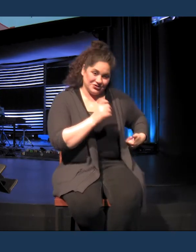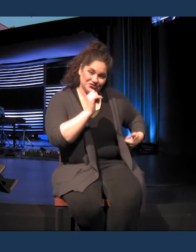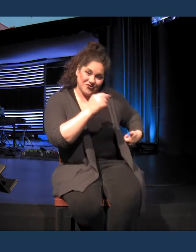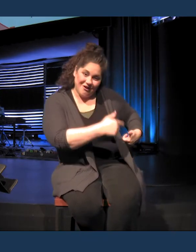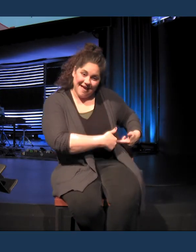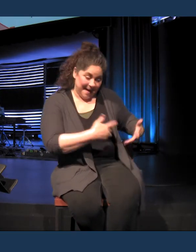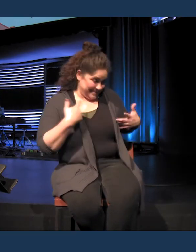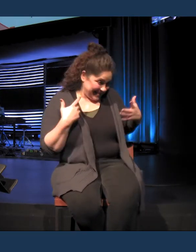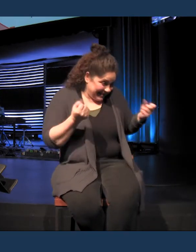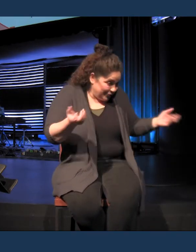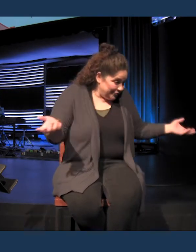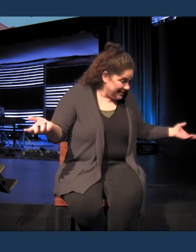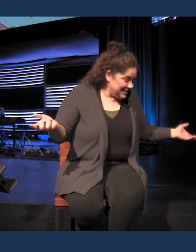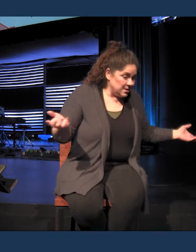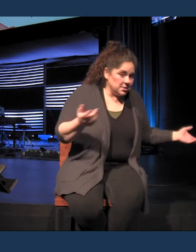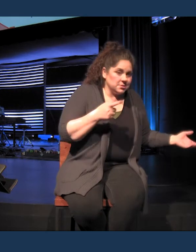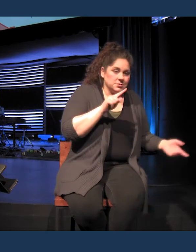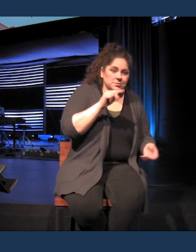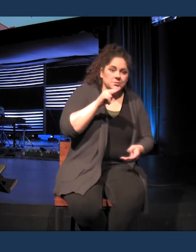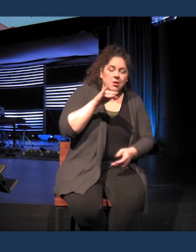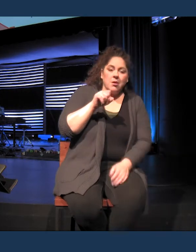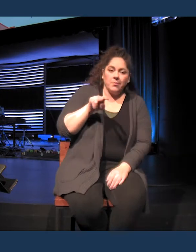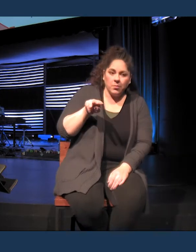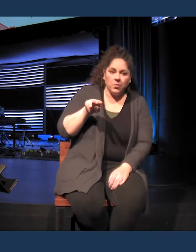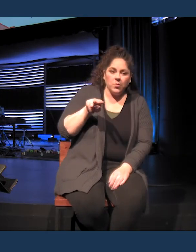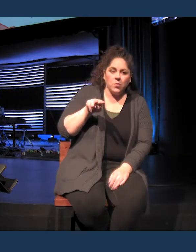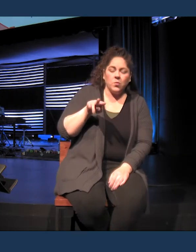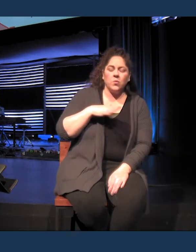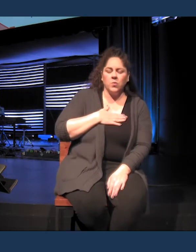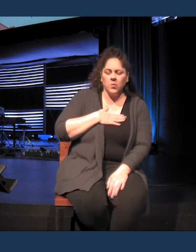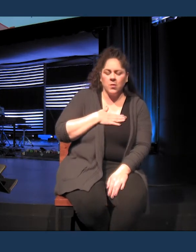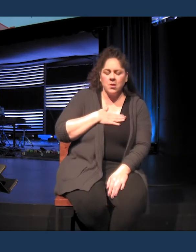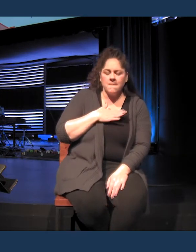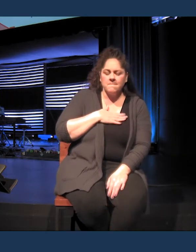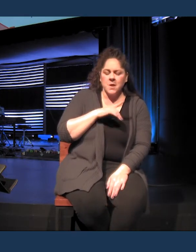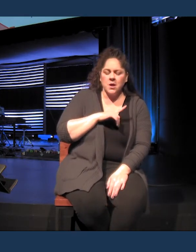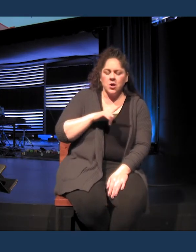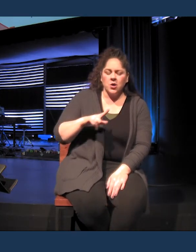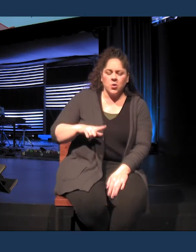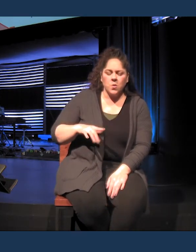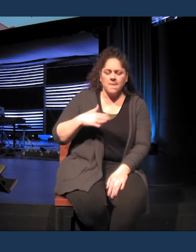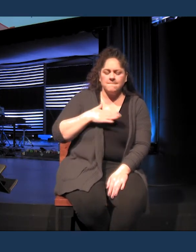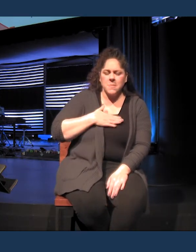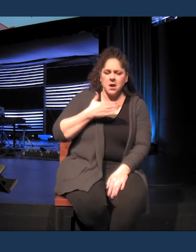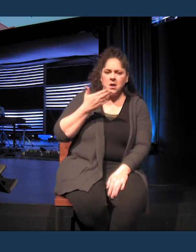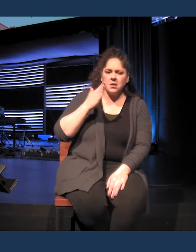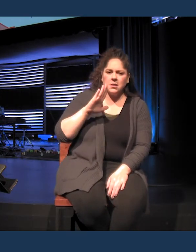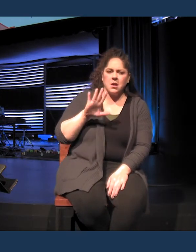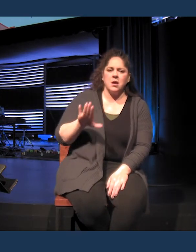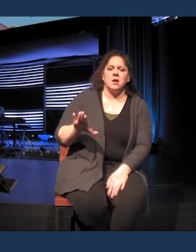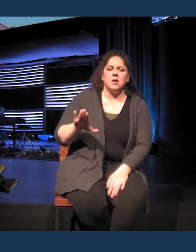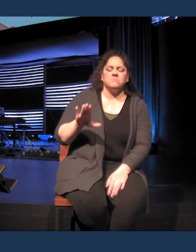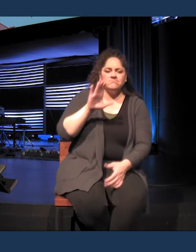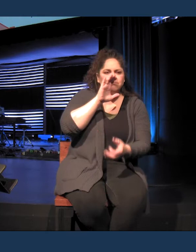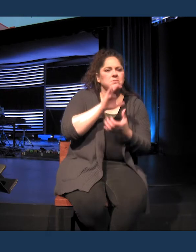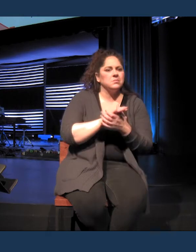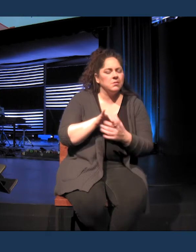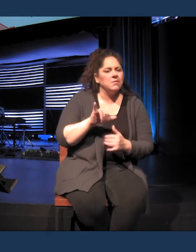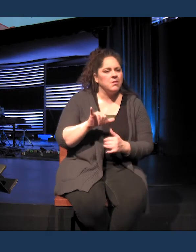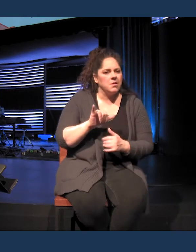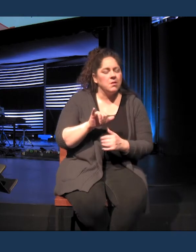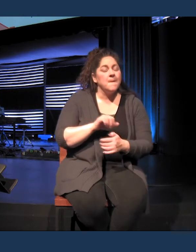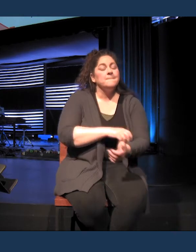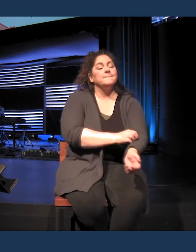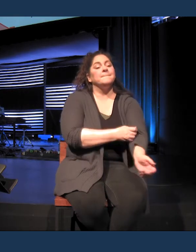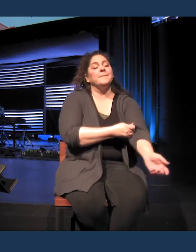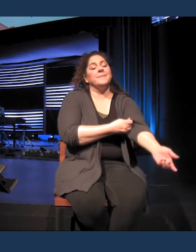know, here I am. And then Thomas, he's just like, my Lord and my God. And Jesus said to him, you know, Simon, blessed are, or